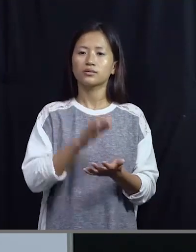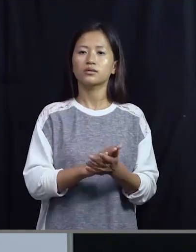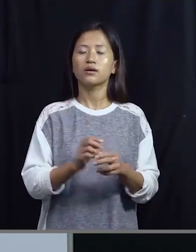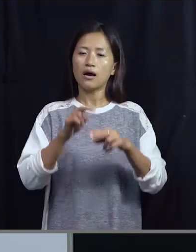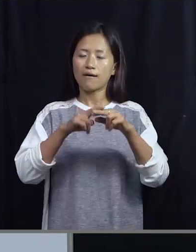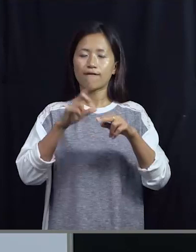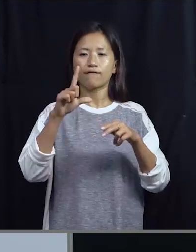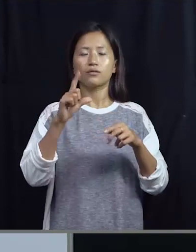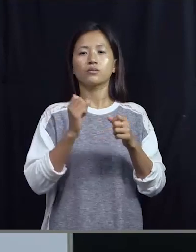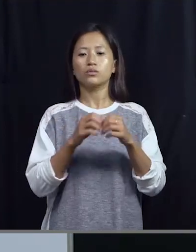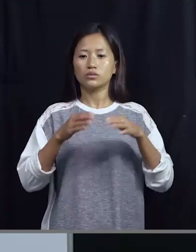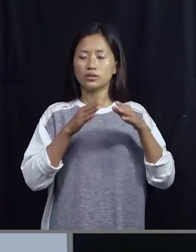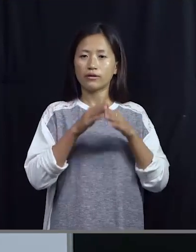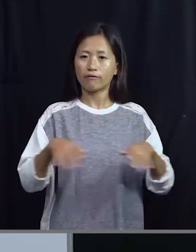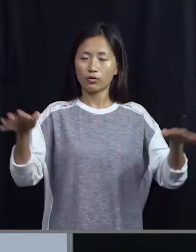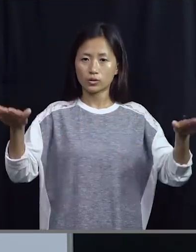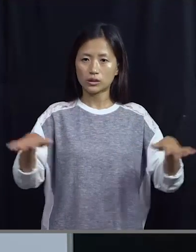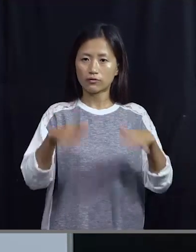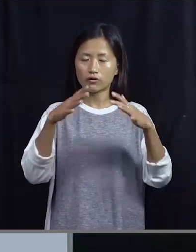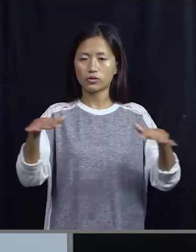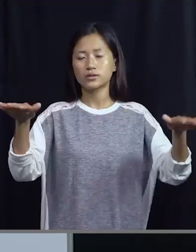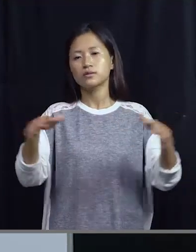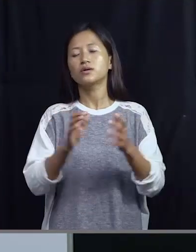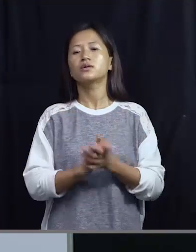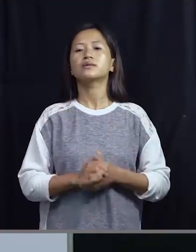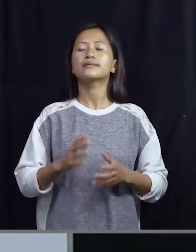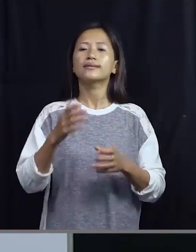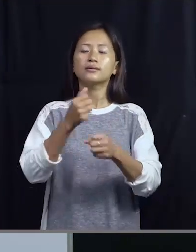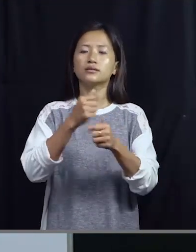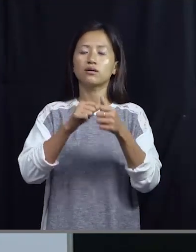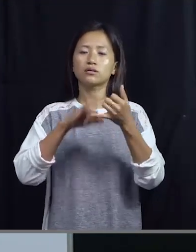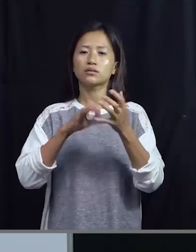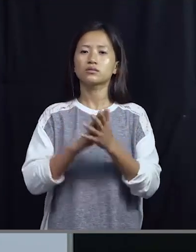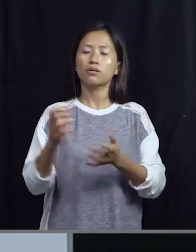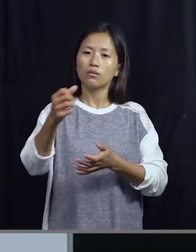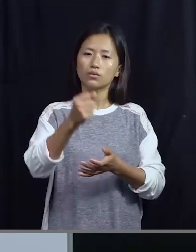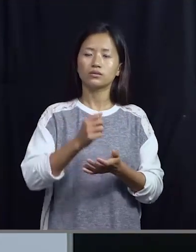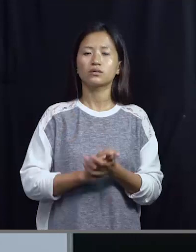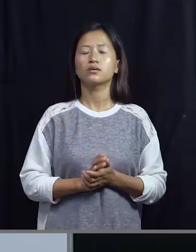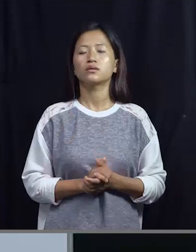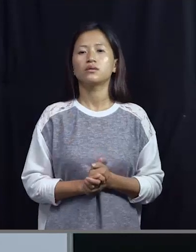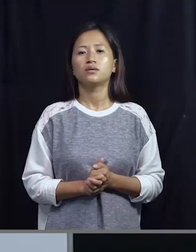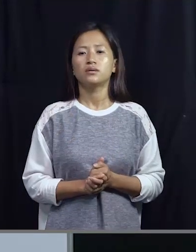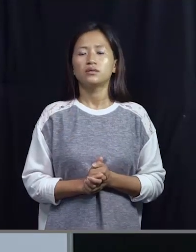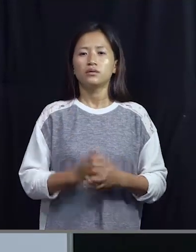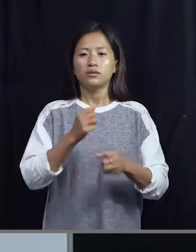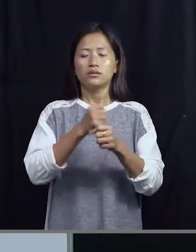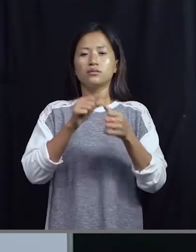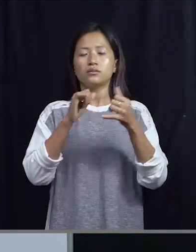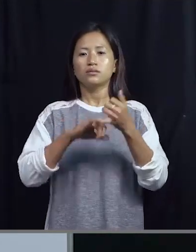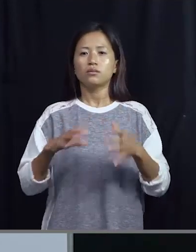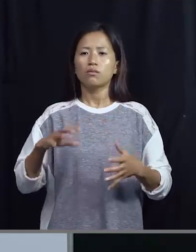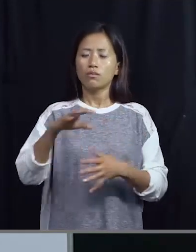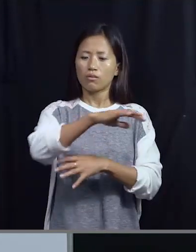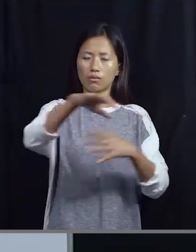gas holder. Remember that. This floating gas holder was used to collect the biogas, okay? So the gases were all